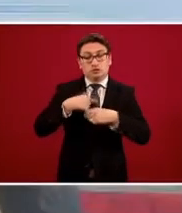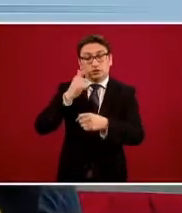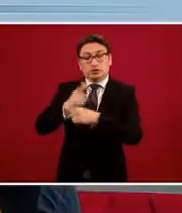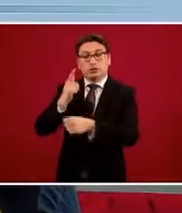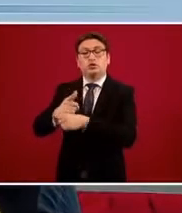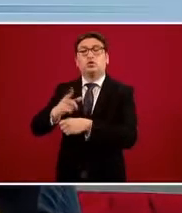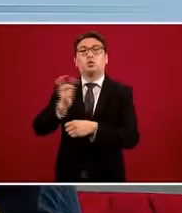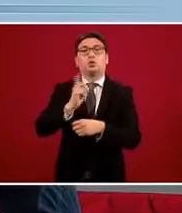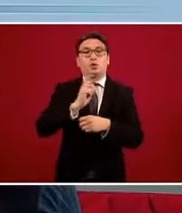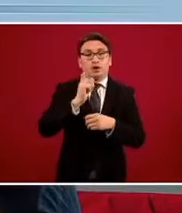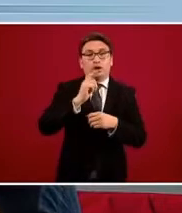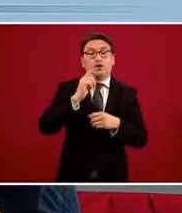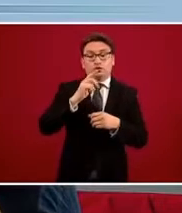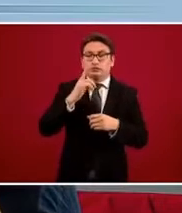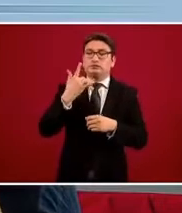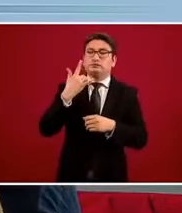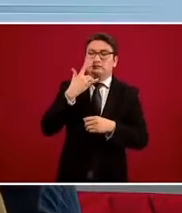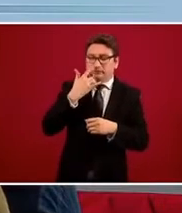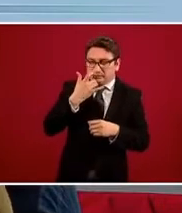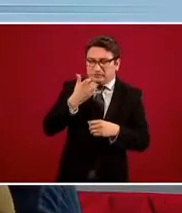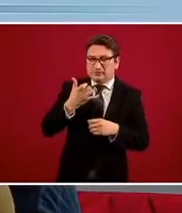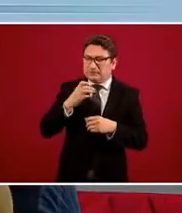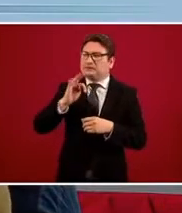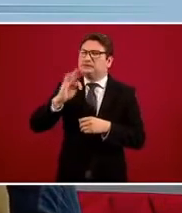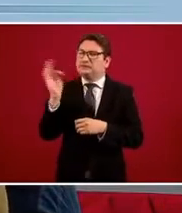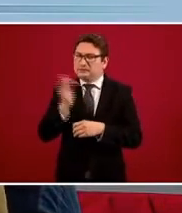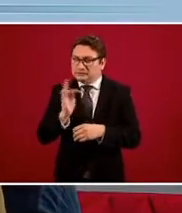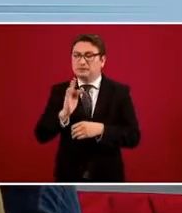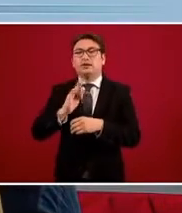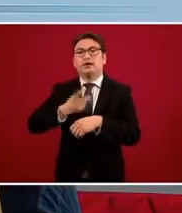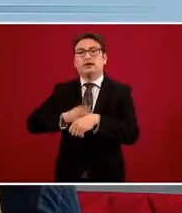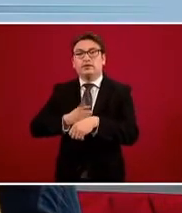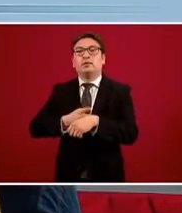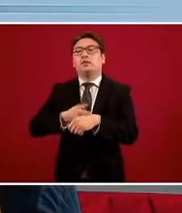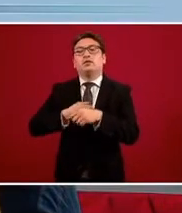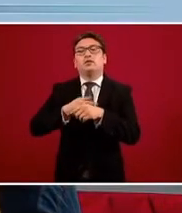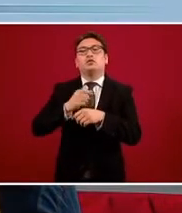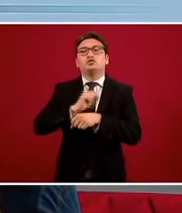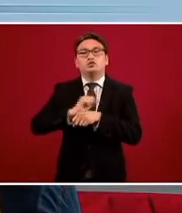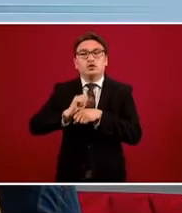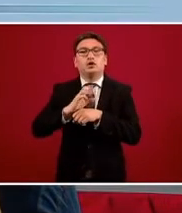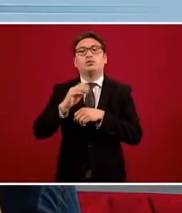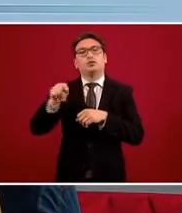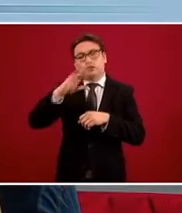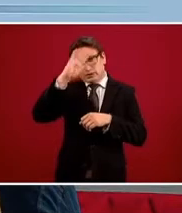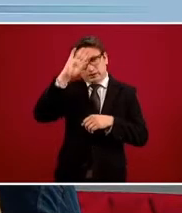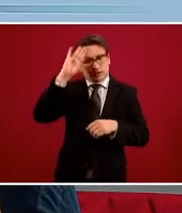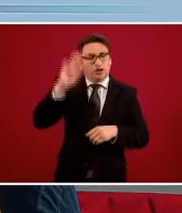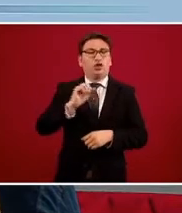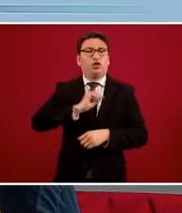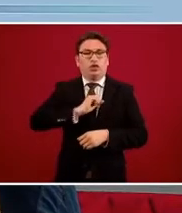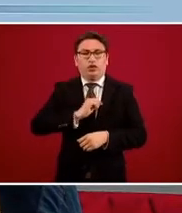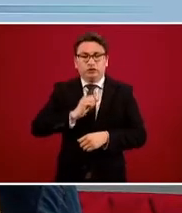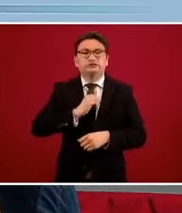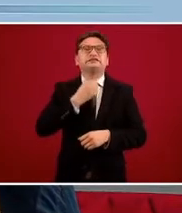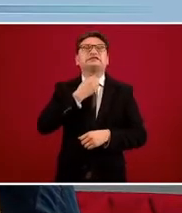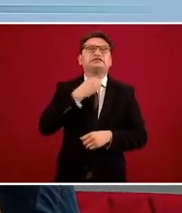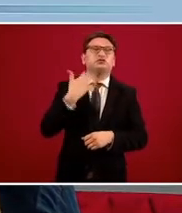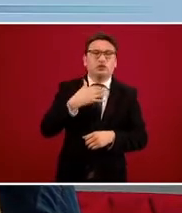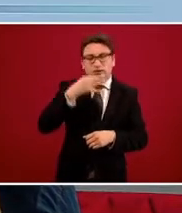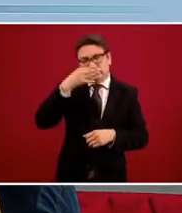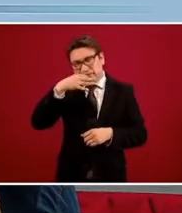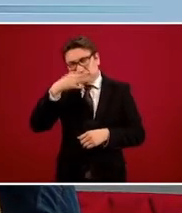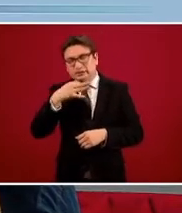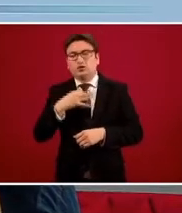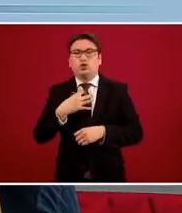negative or positive. But their clinical status is identified from the very moment they are cataloged as suspect cases,